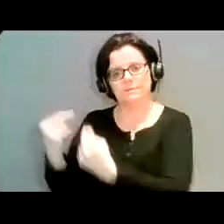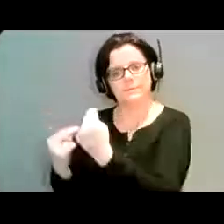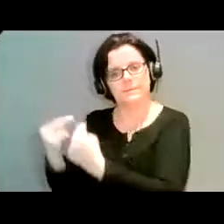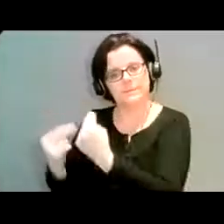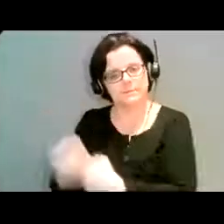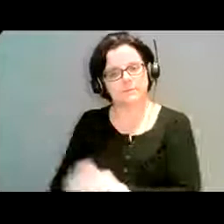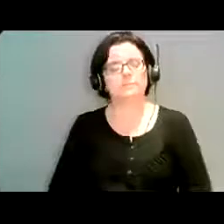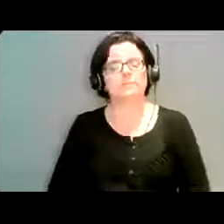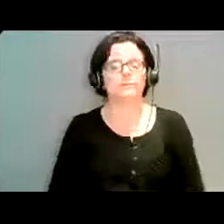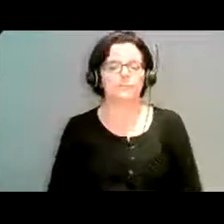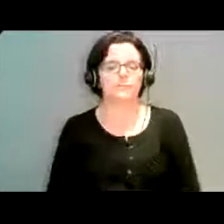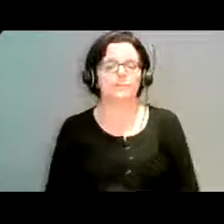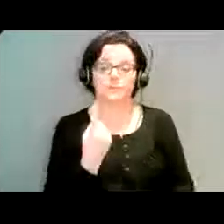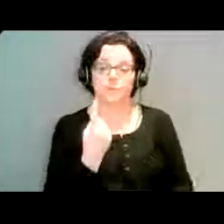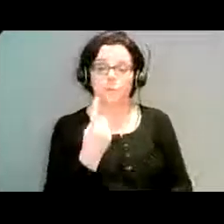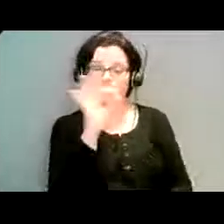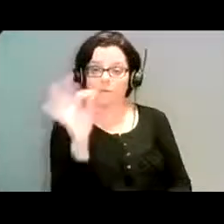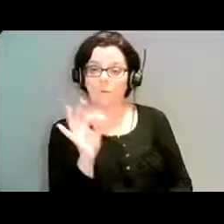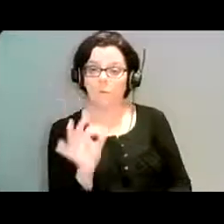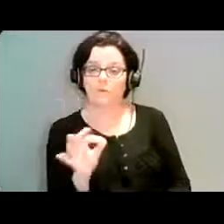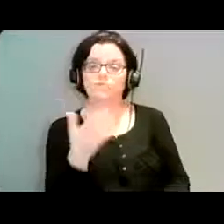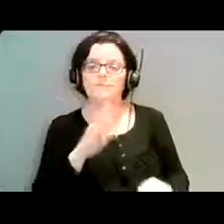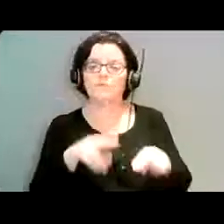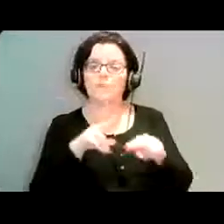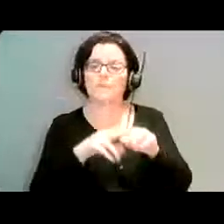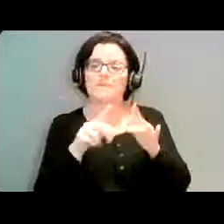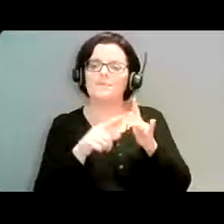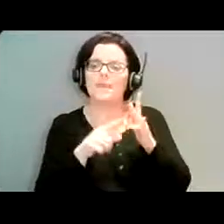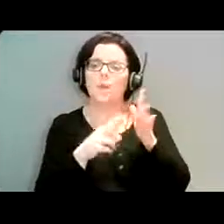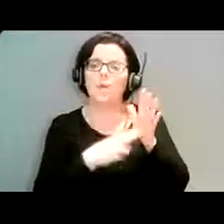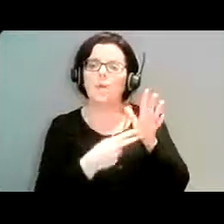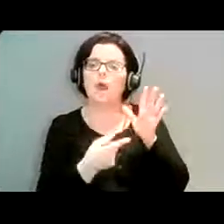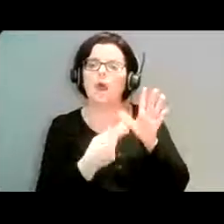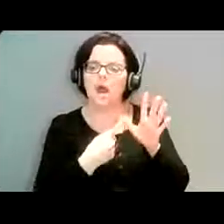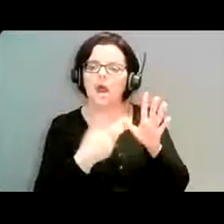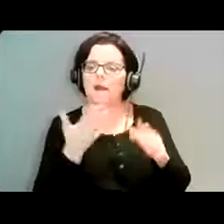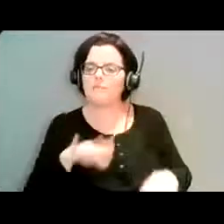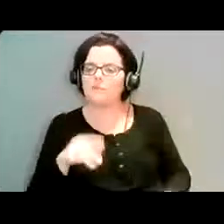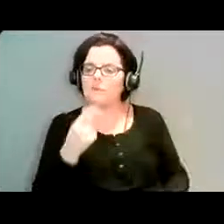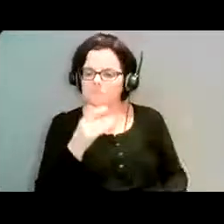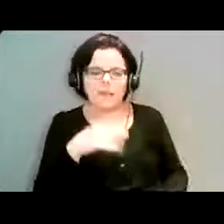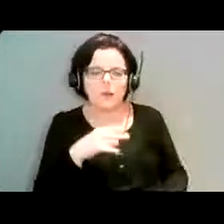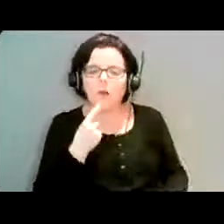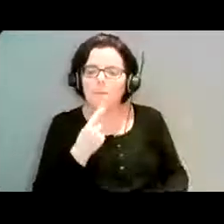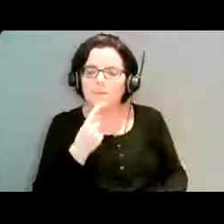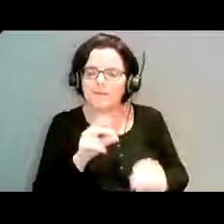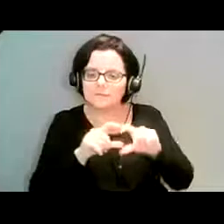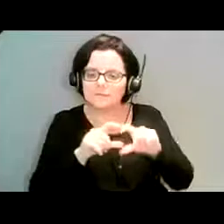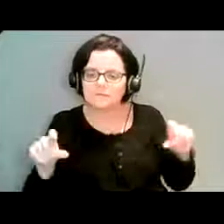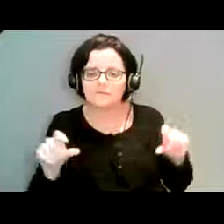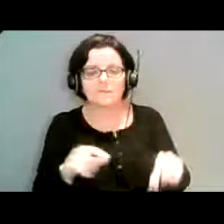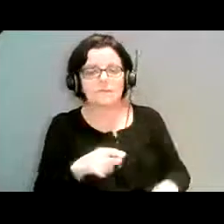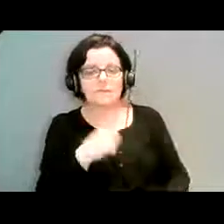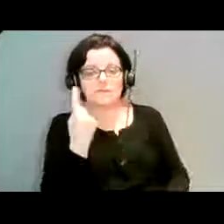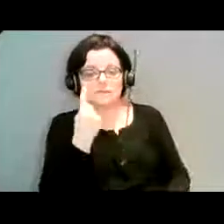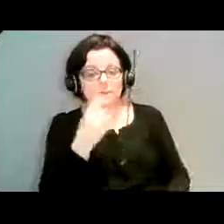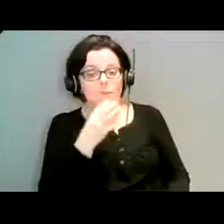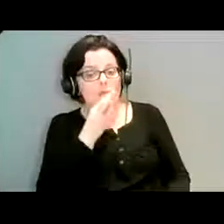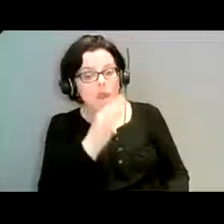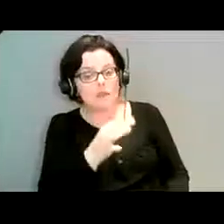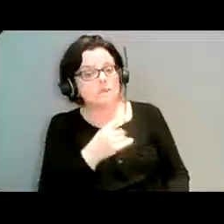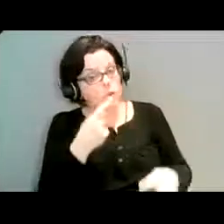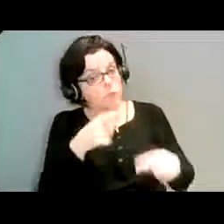We had a question from Fiona in the comment section. She asked if you could record assessments.